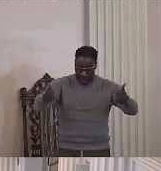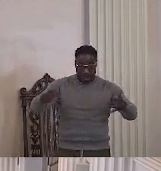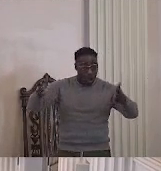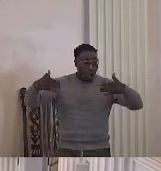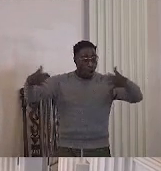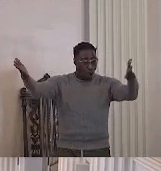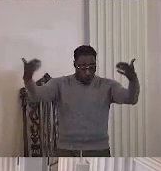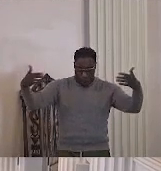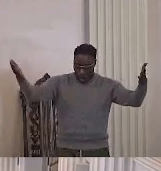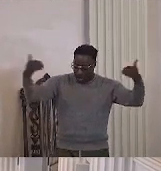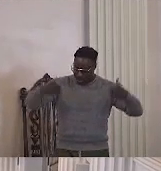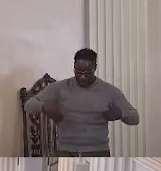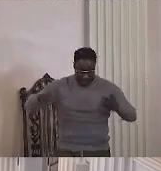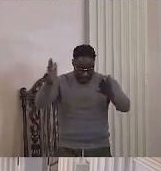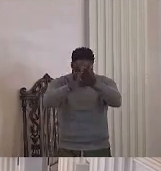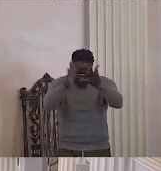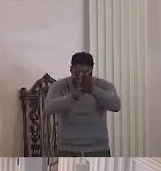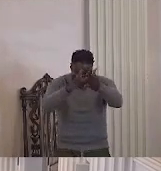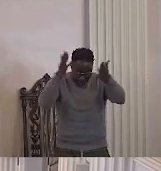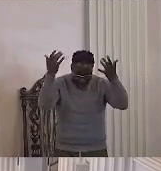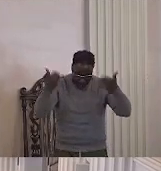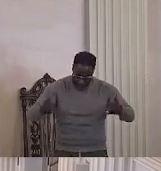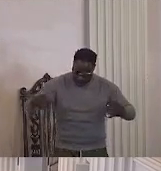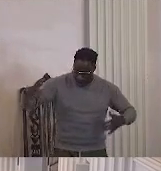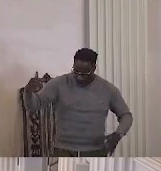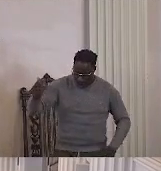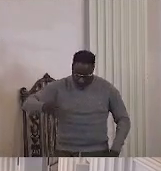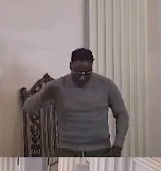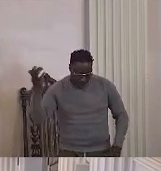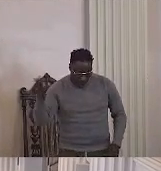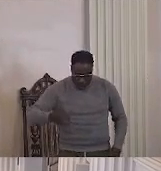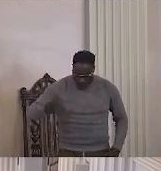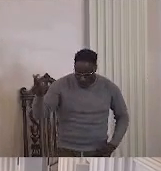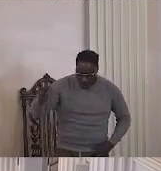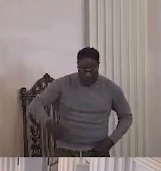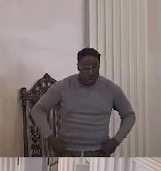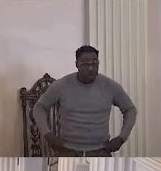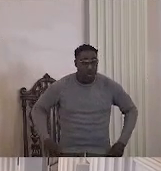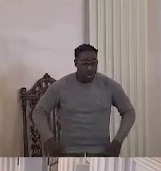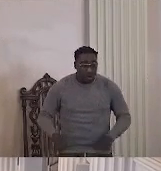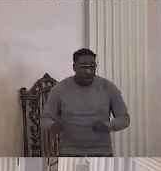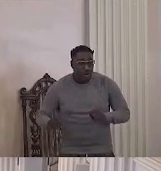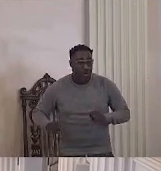ahead and clap your hands now. Oh,